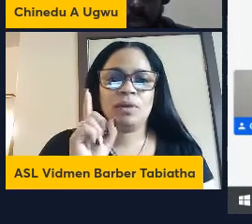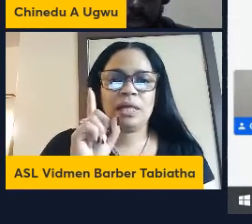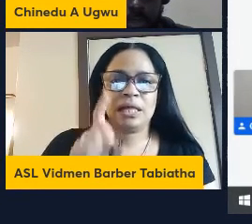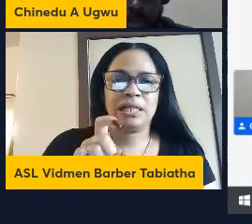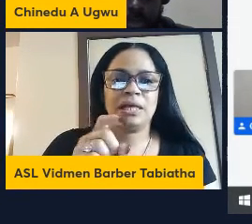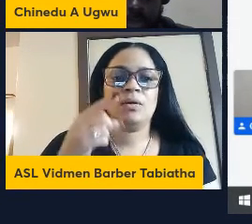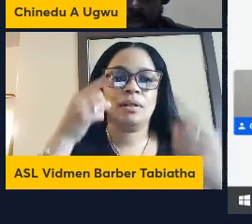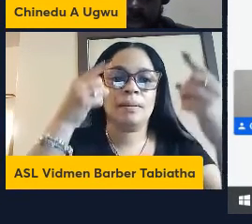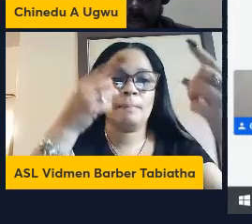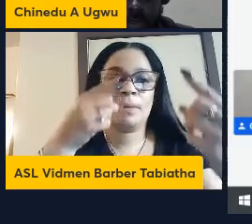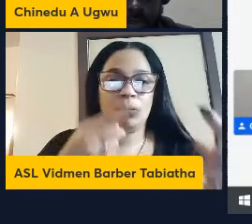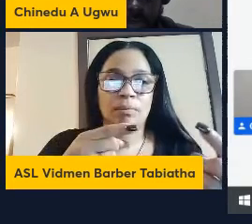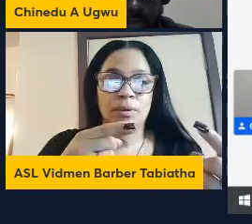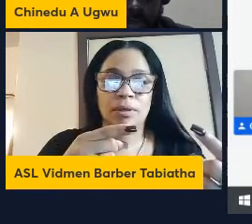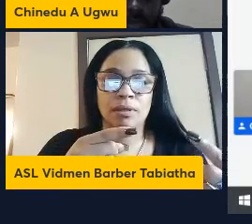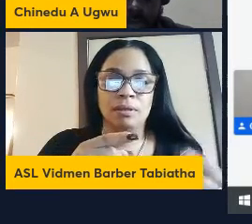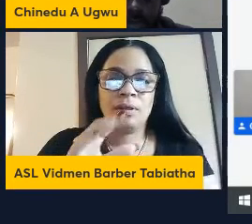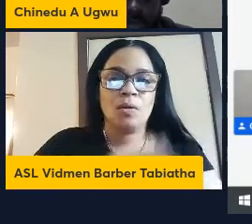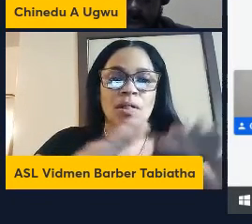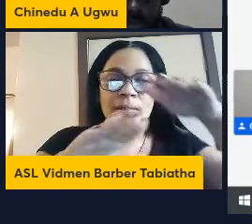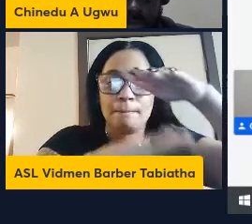the PowerPoint logo at the bottom.